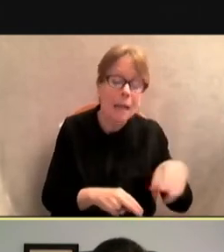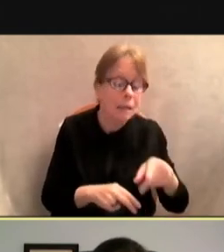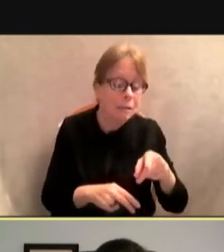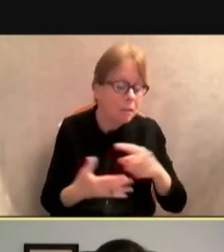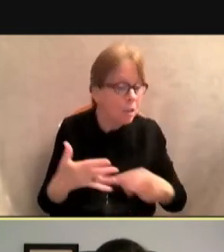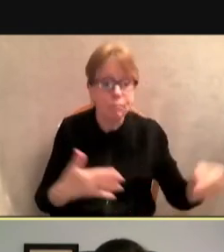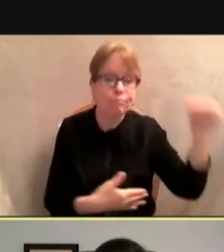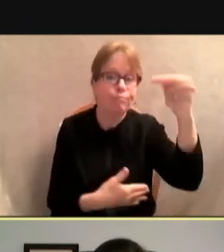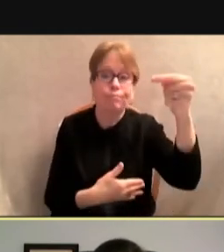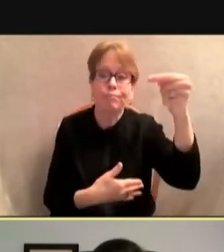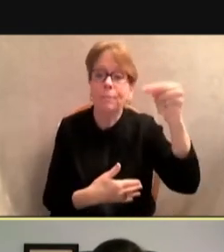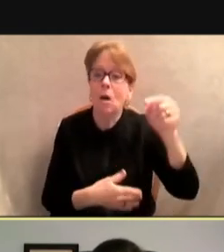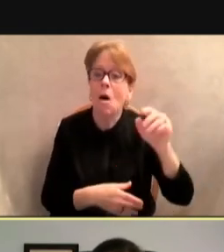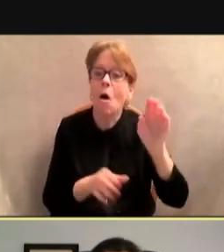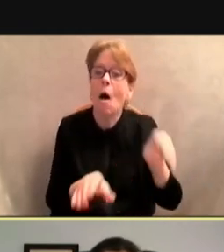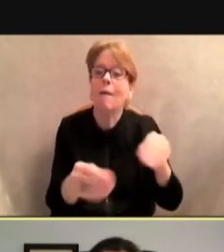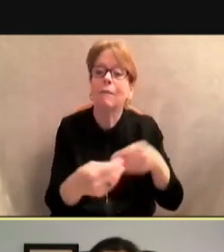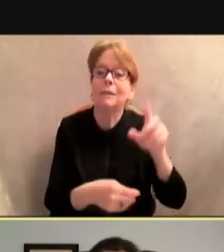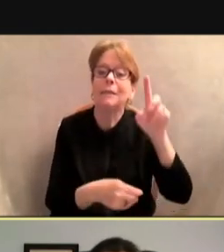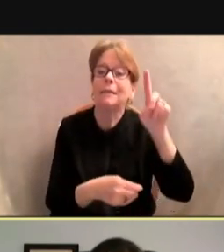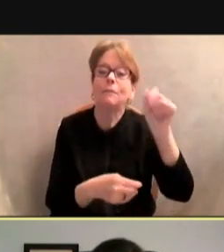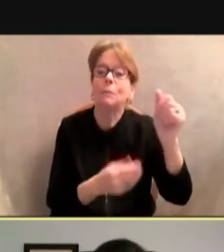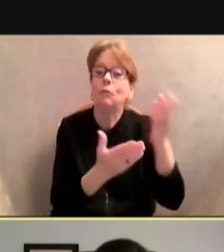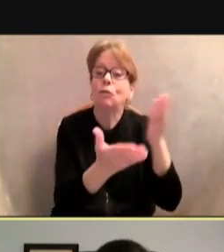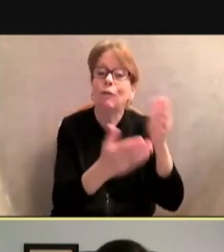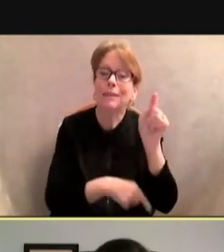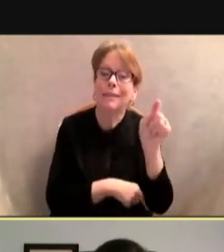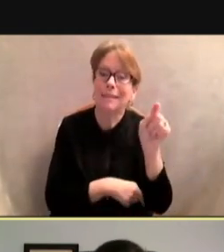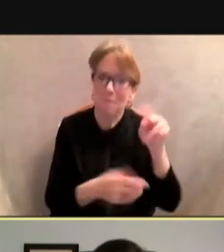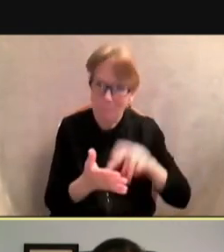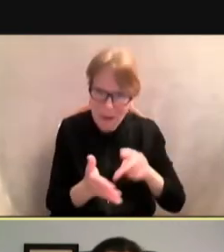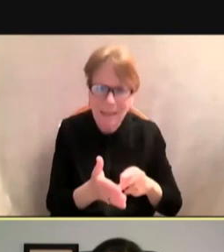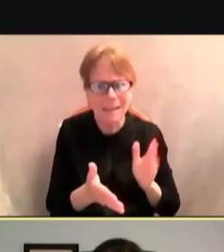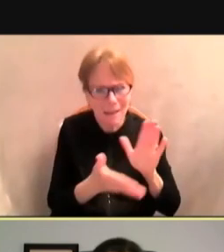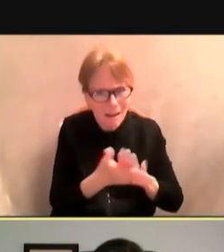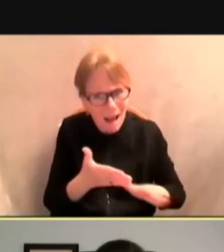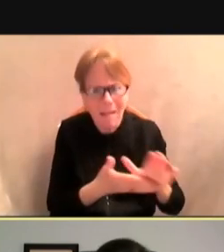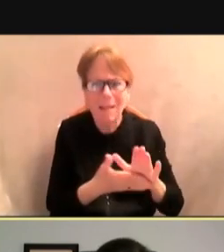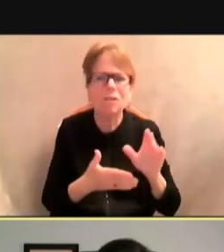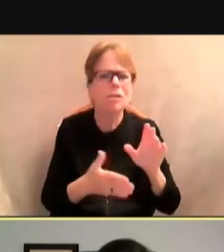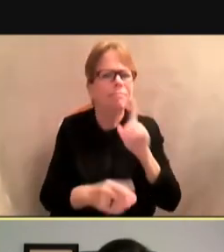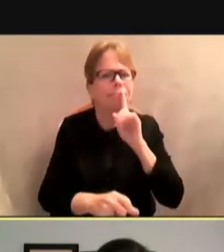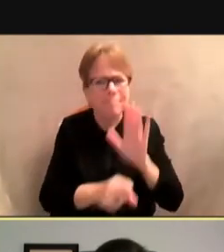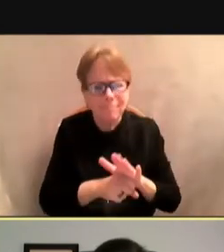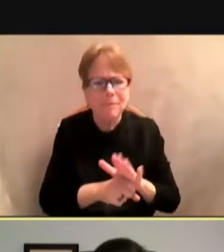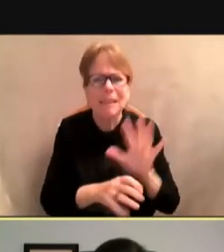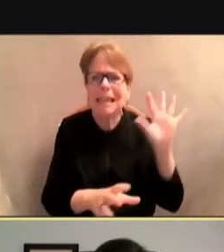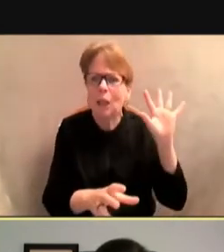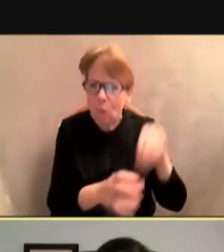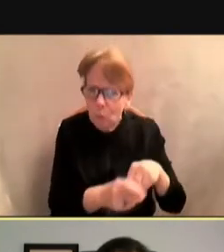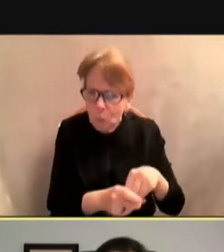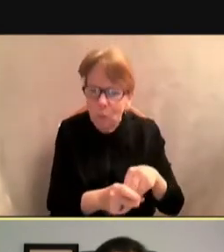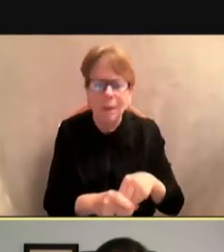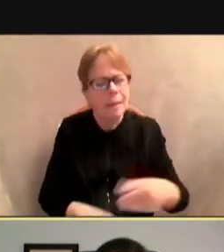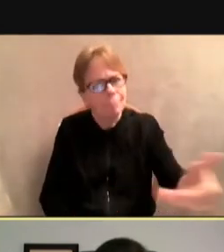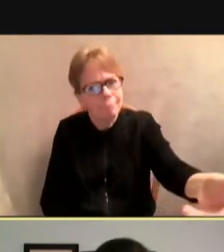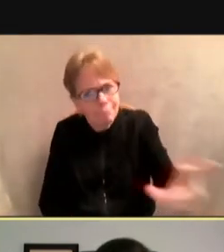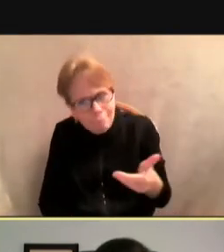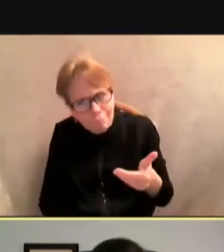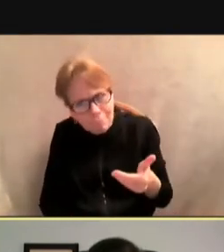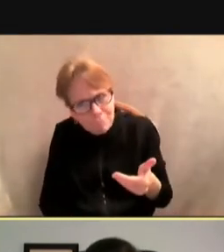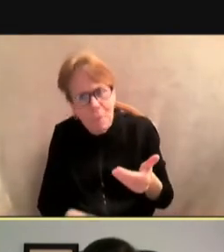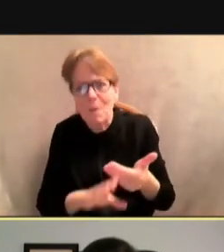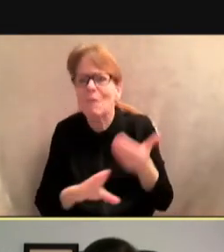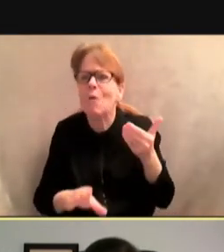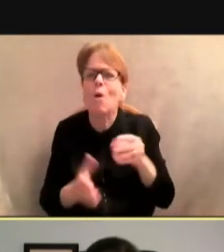Services, and the very existence of this office represents our institution's commitment to inclusion and provides a welcoming environment long before students